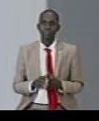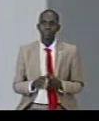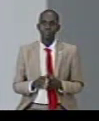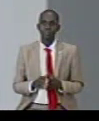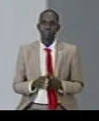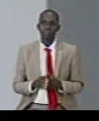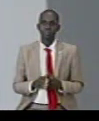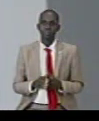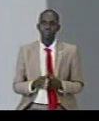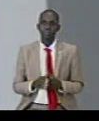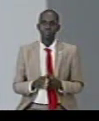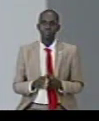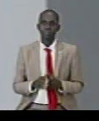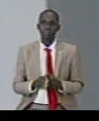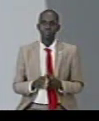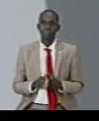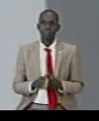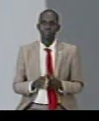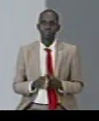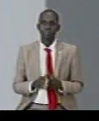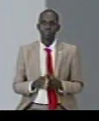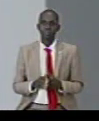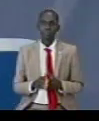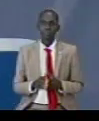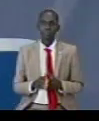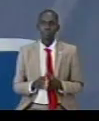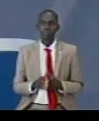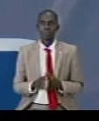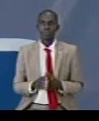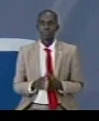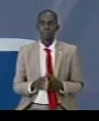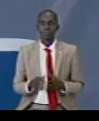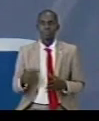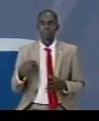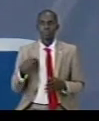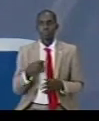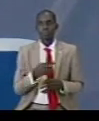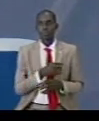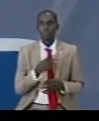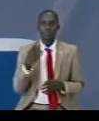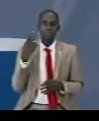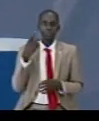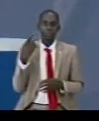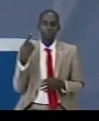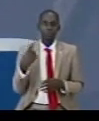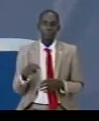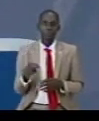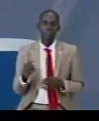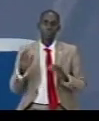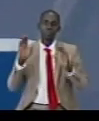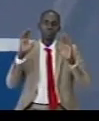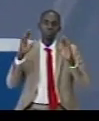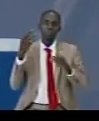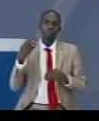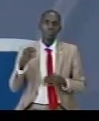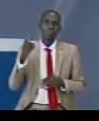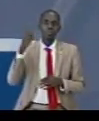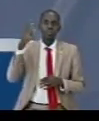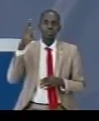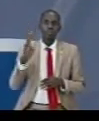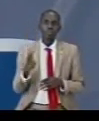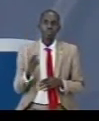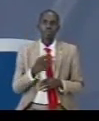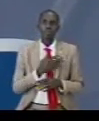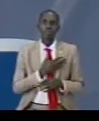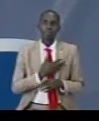here to see the wonders of God and to felicitate with our Father in the Lord in